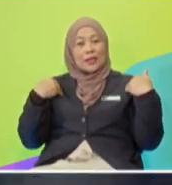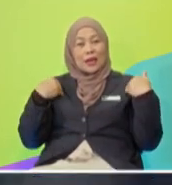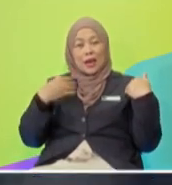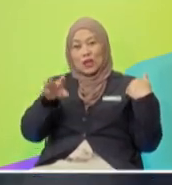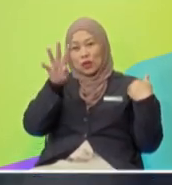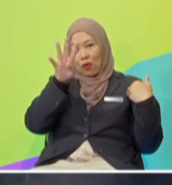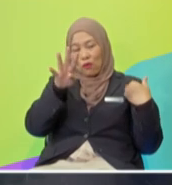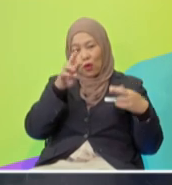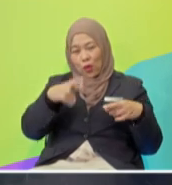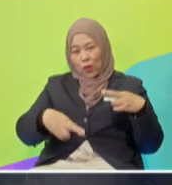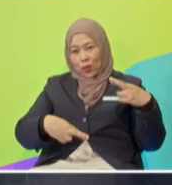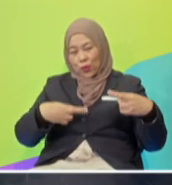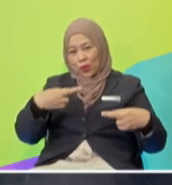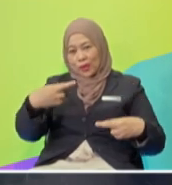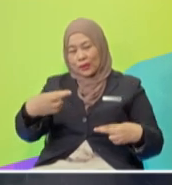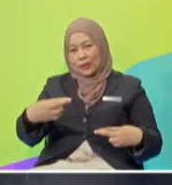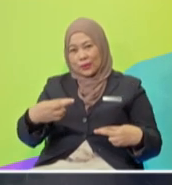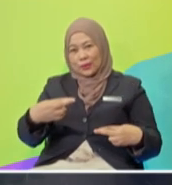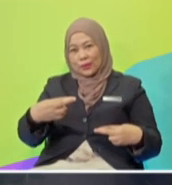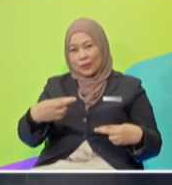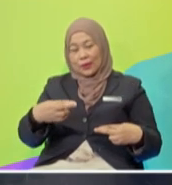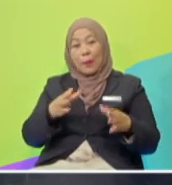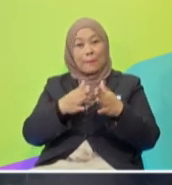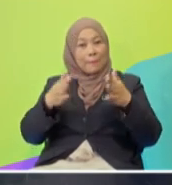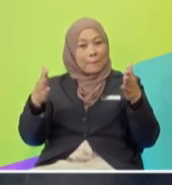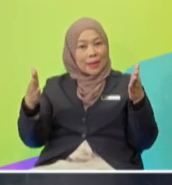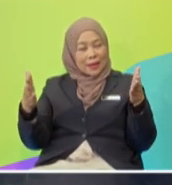okay. Okay, it has four wheels. It is big.